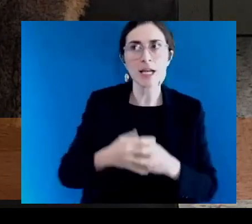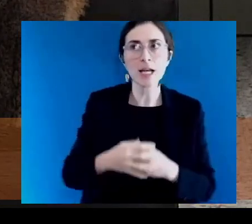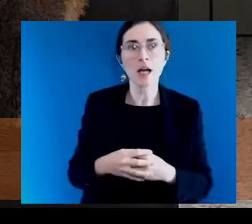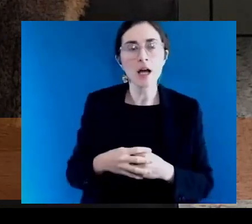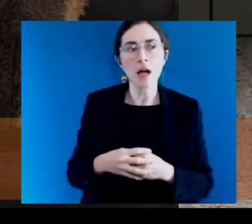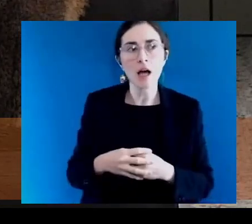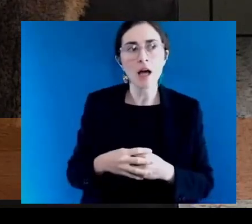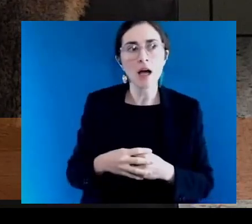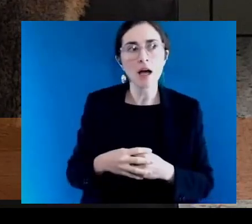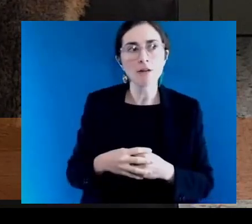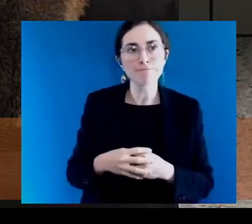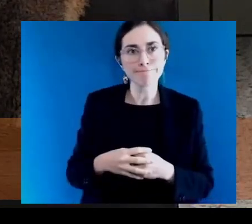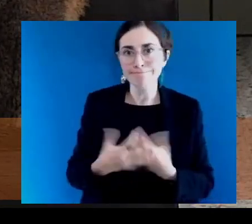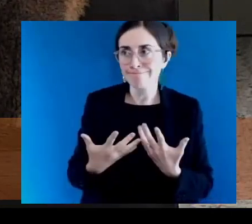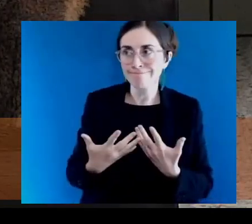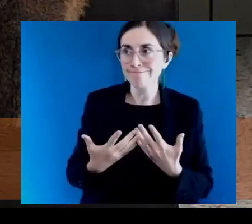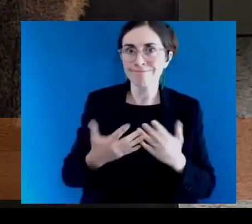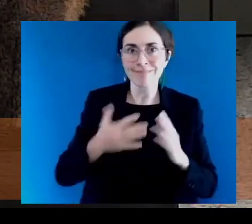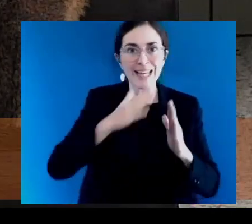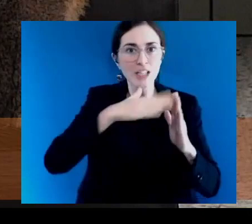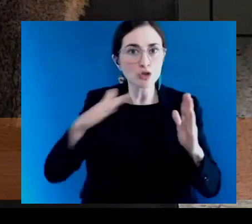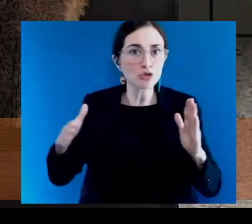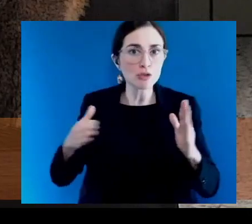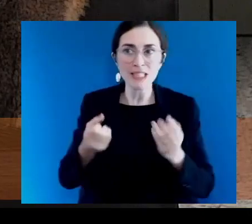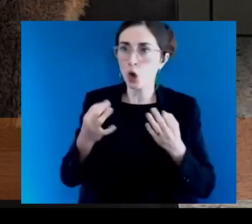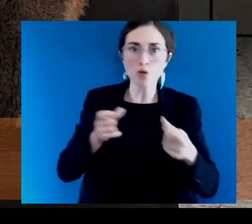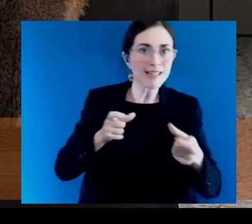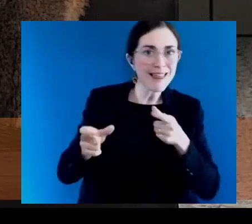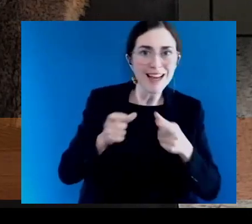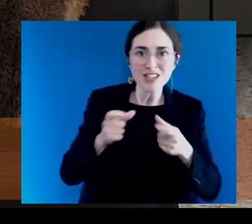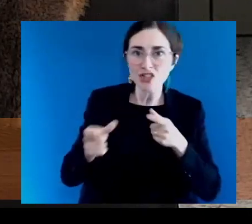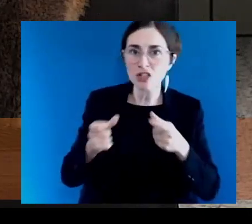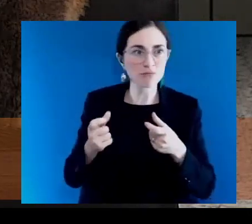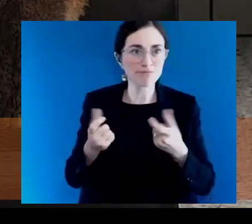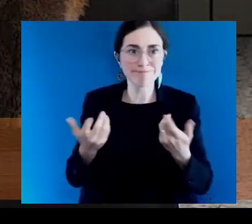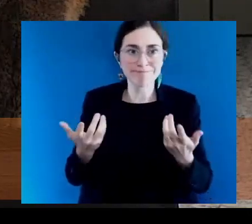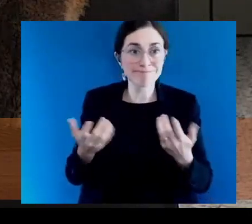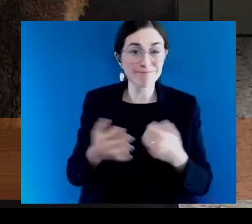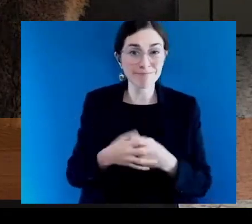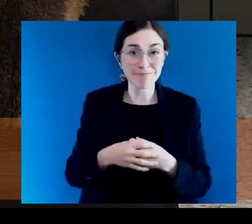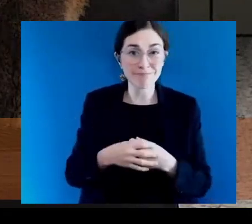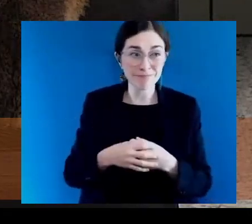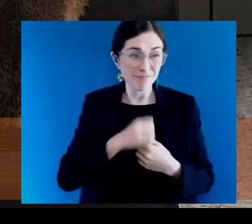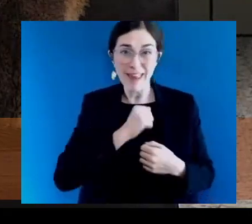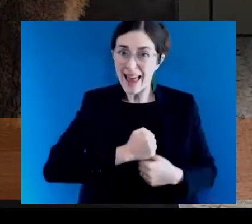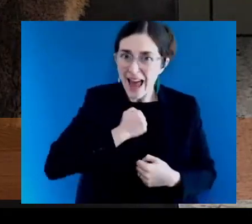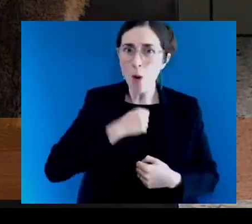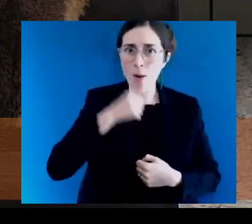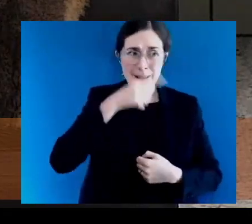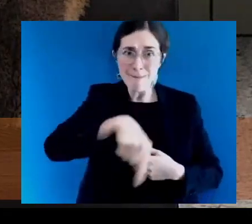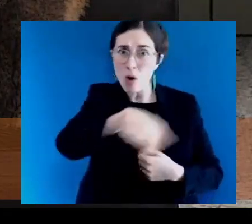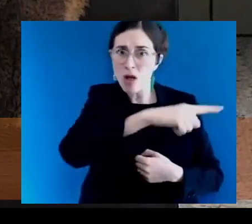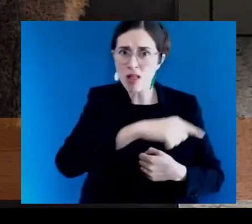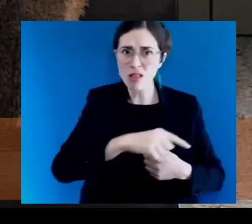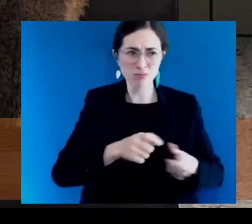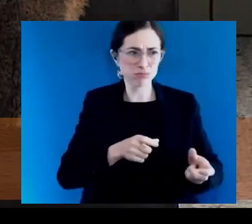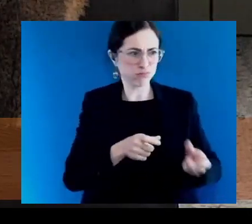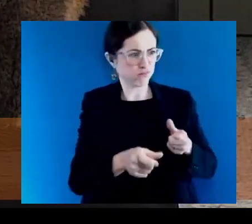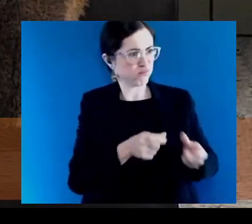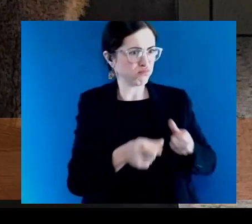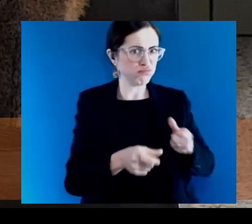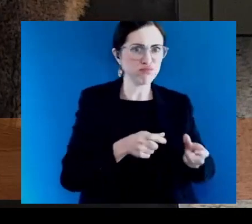but our people are regulated and have been regulated